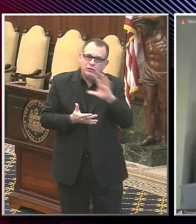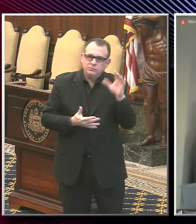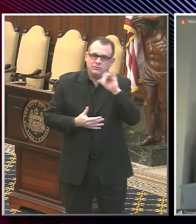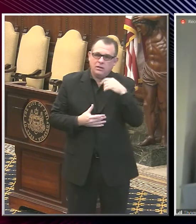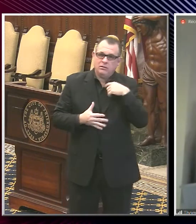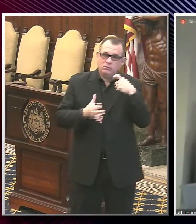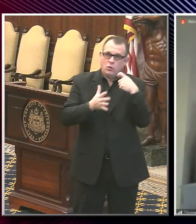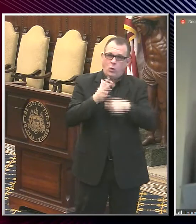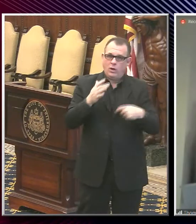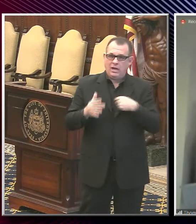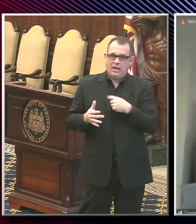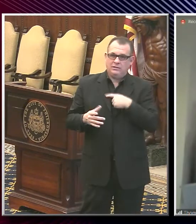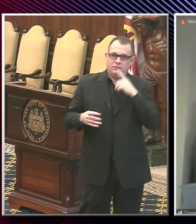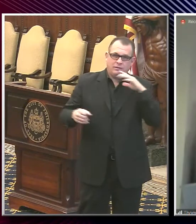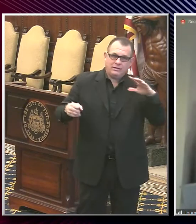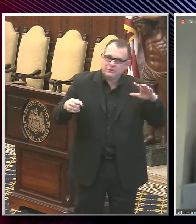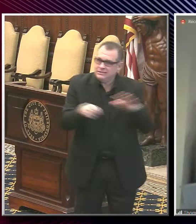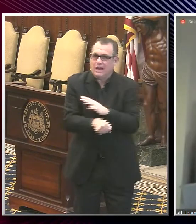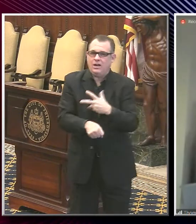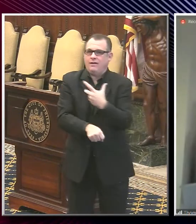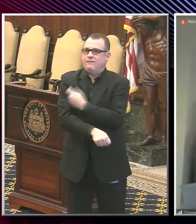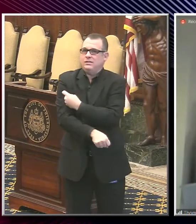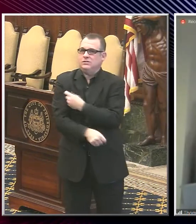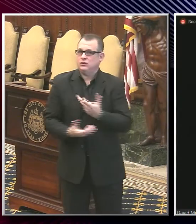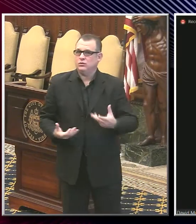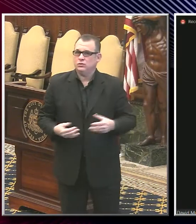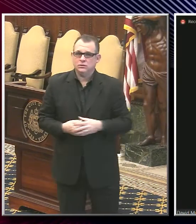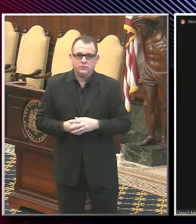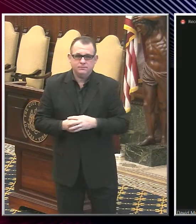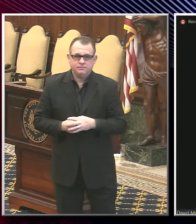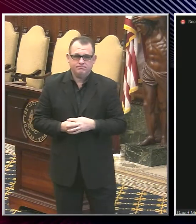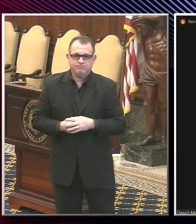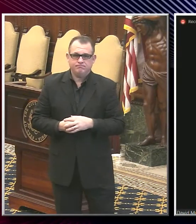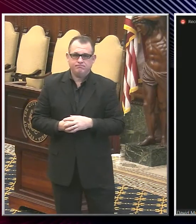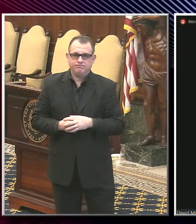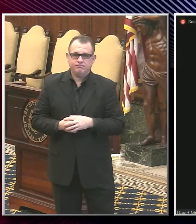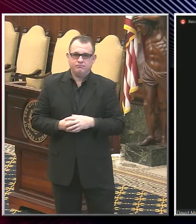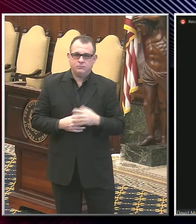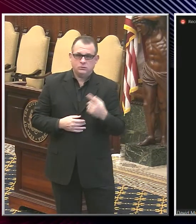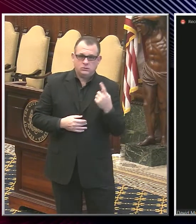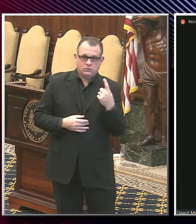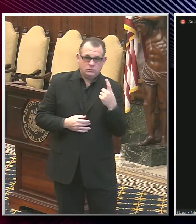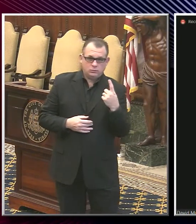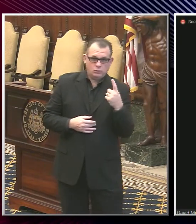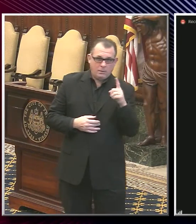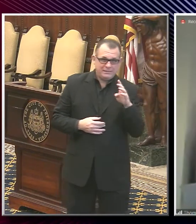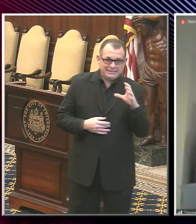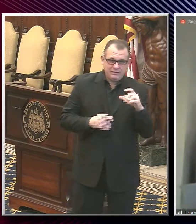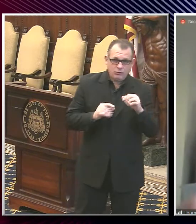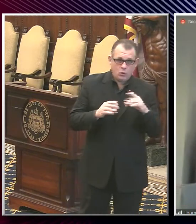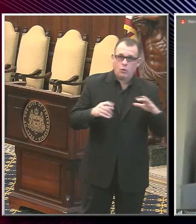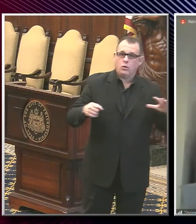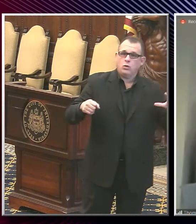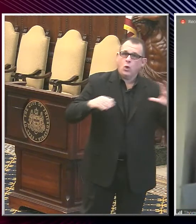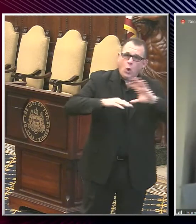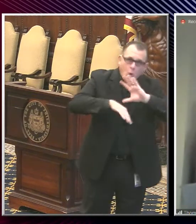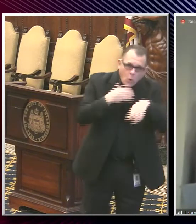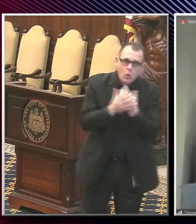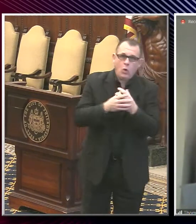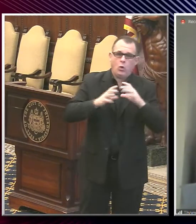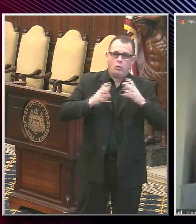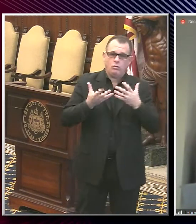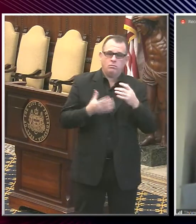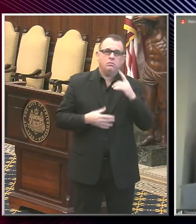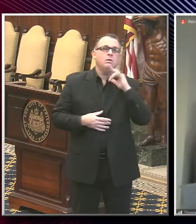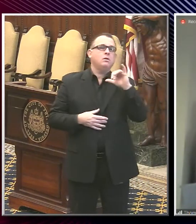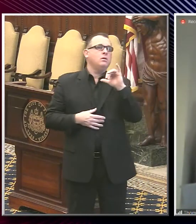estimated it would cost us for the entire vaccination initiative. In the 1B/C group? No, for the entire